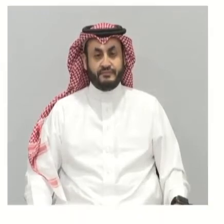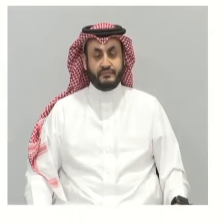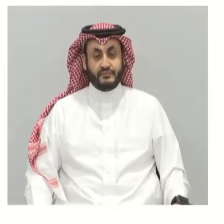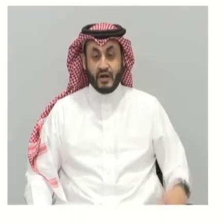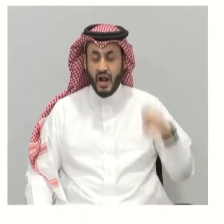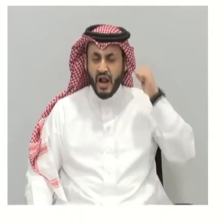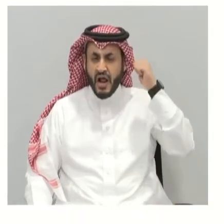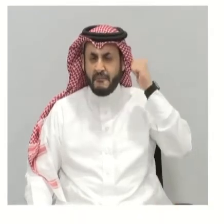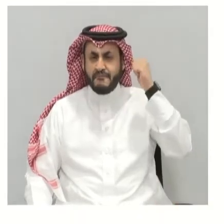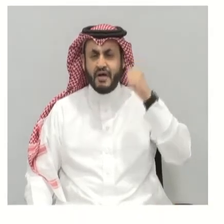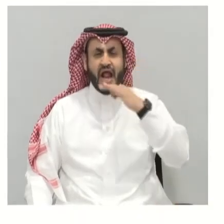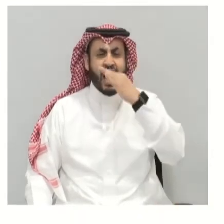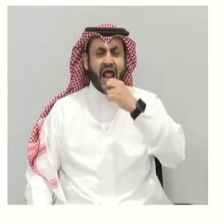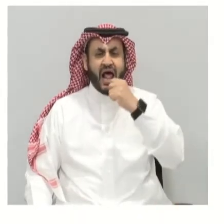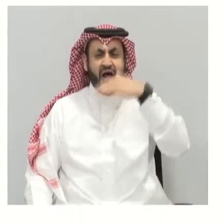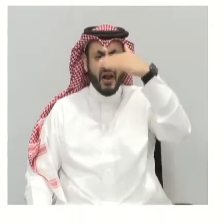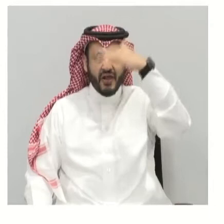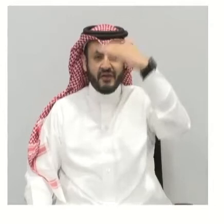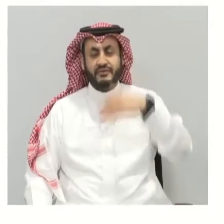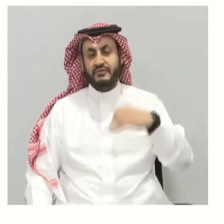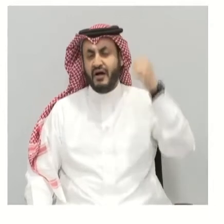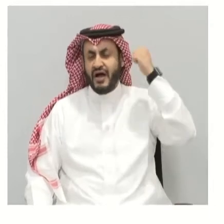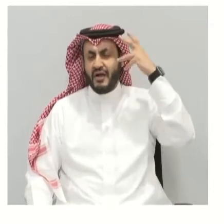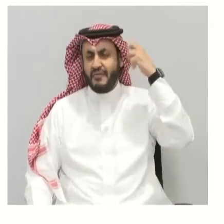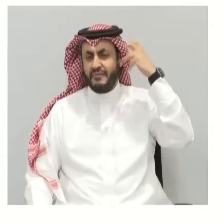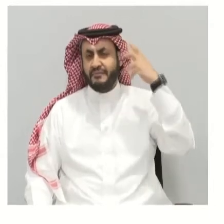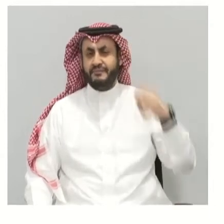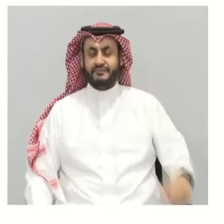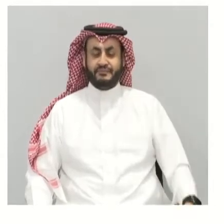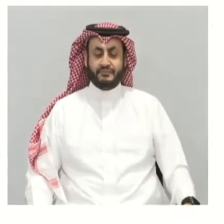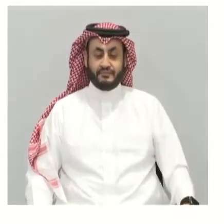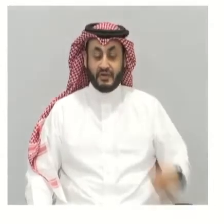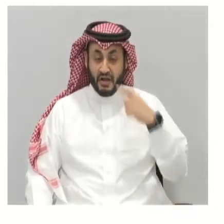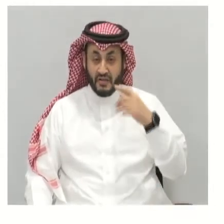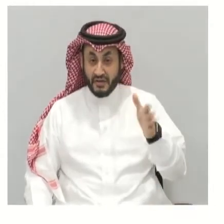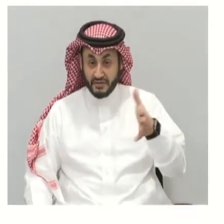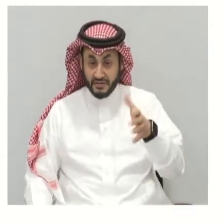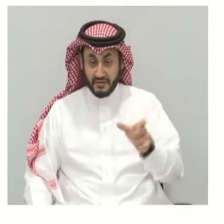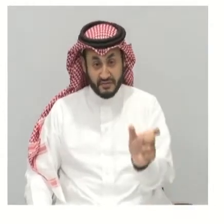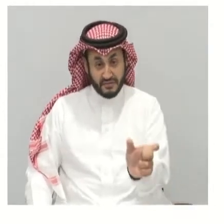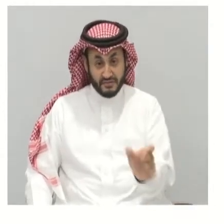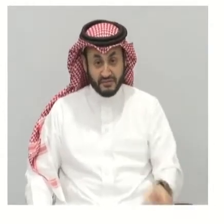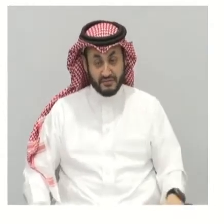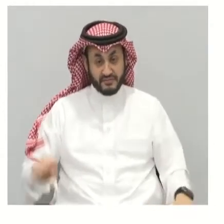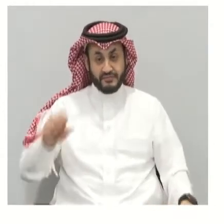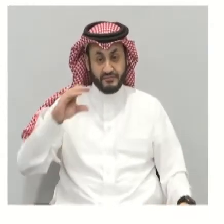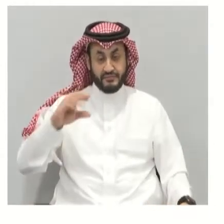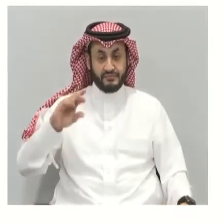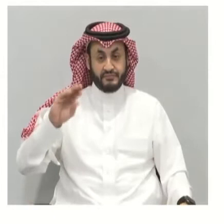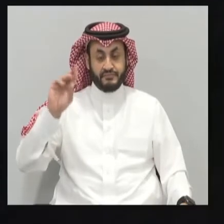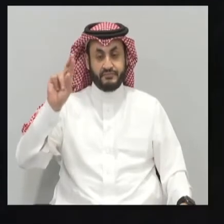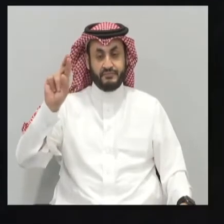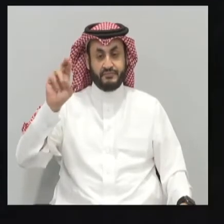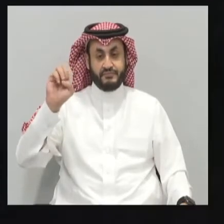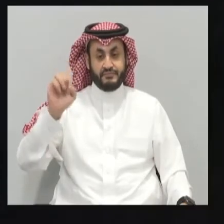There are screams. Screams. It's one of the new words. We found the meaning of this word